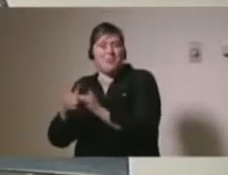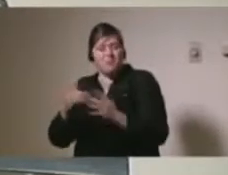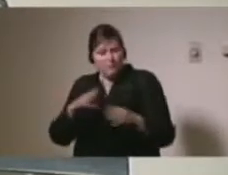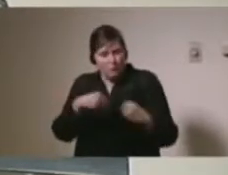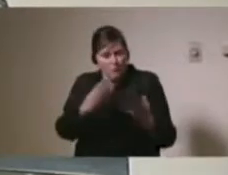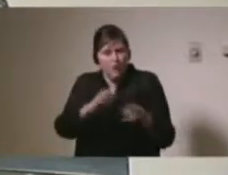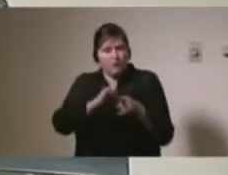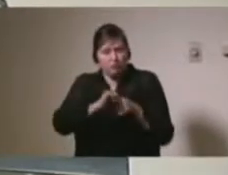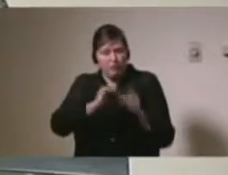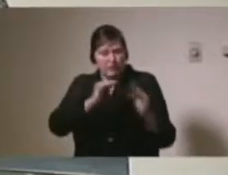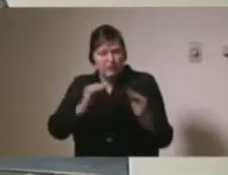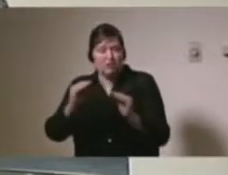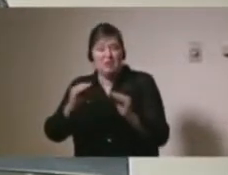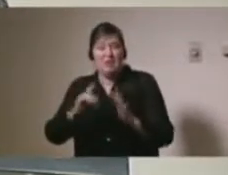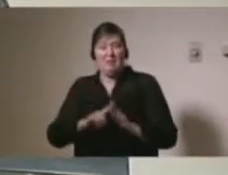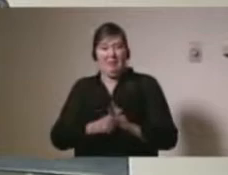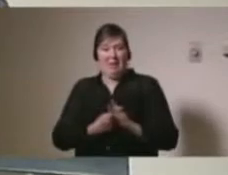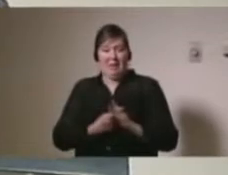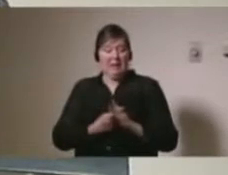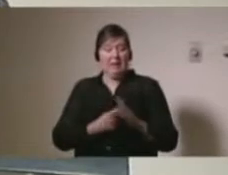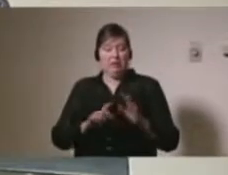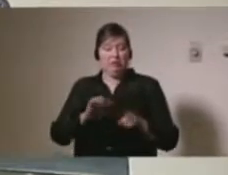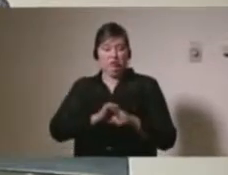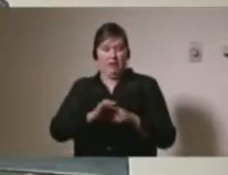training was insufficient.